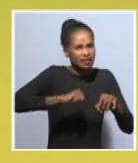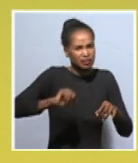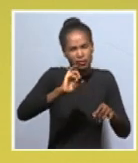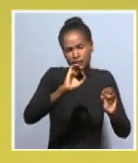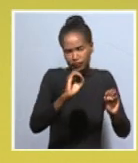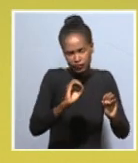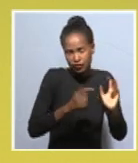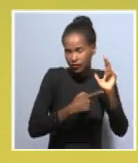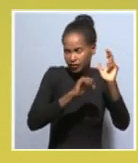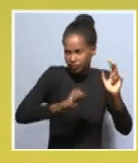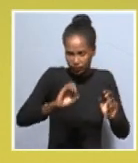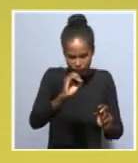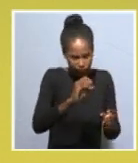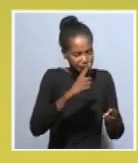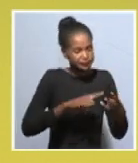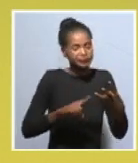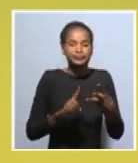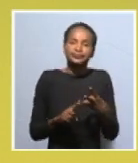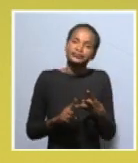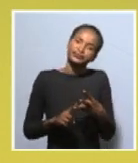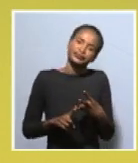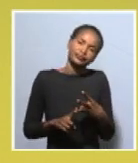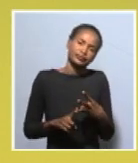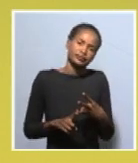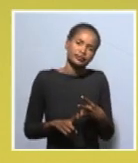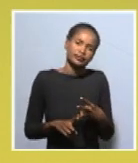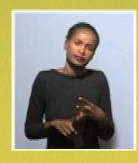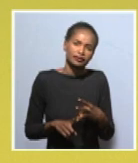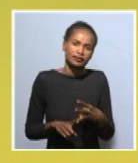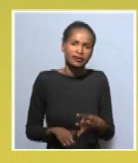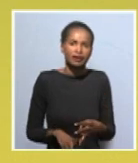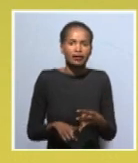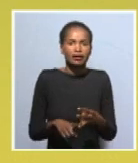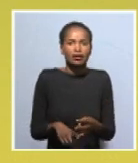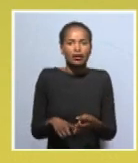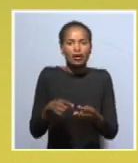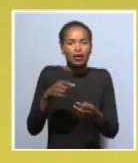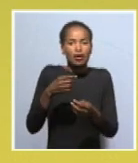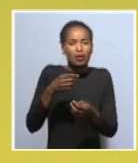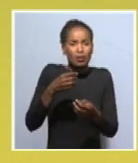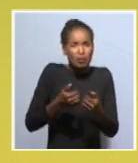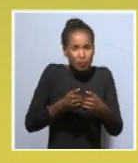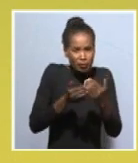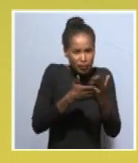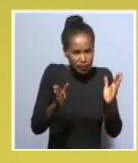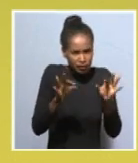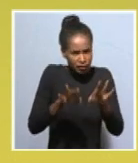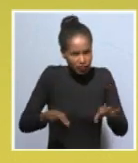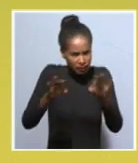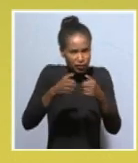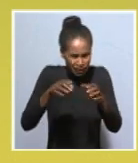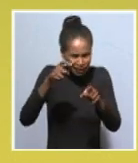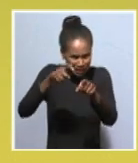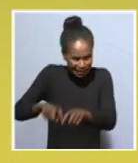of course the high input costs, and most to